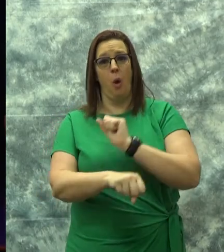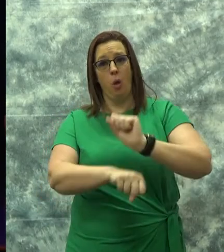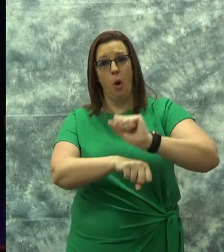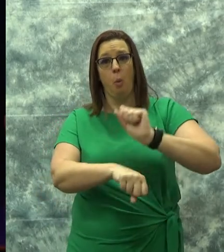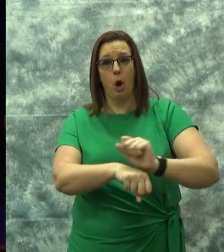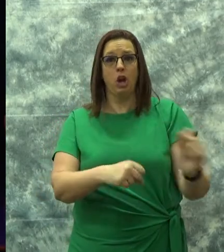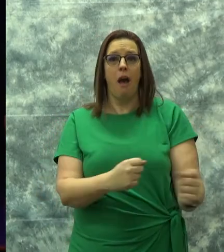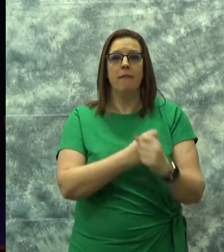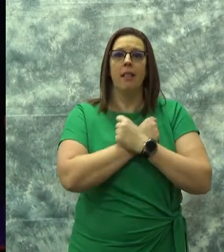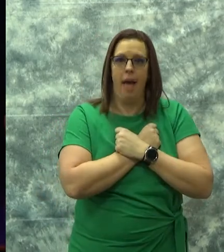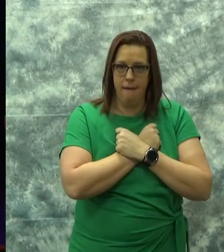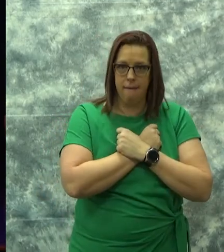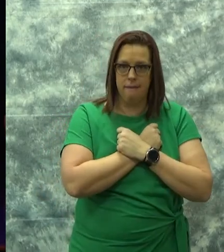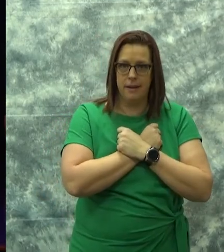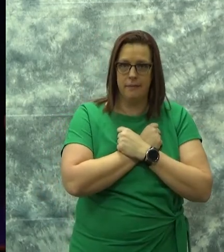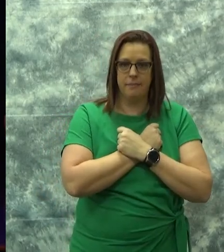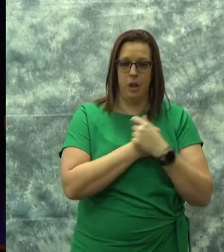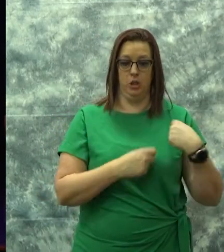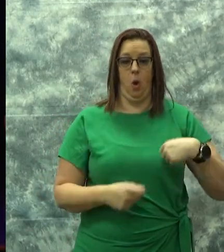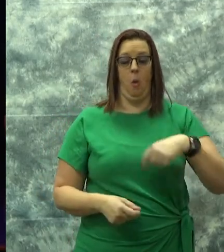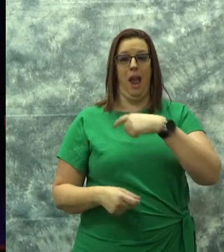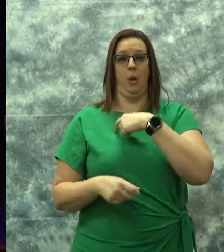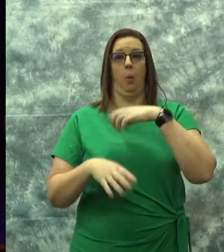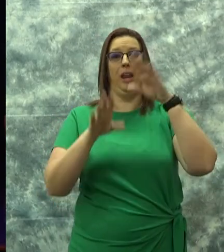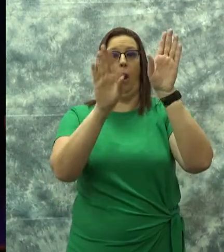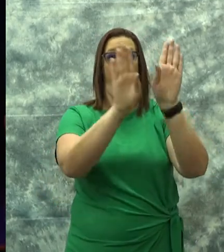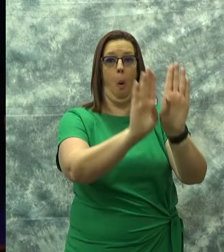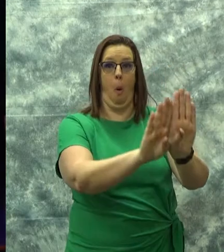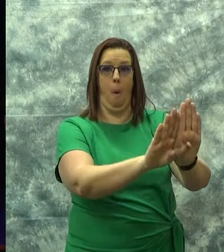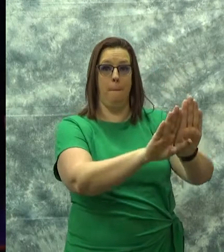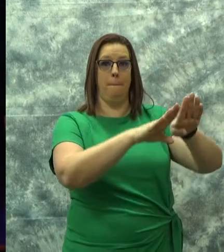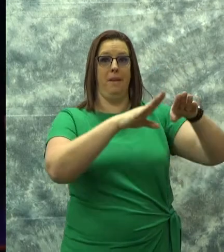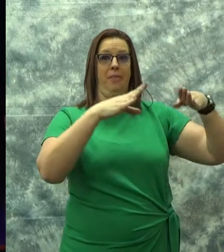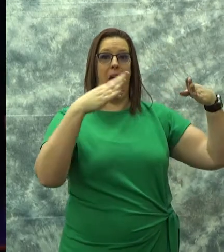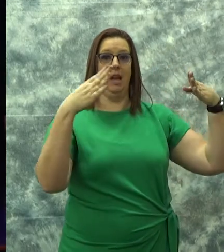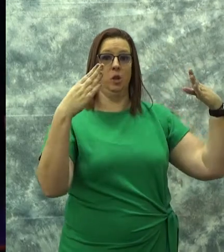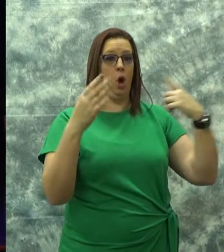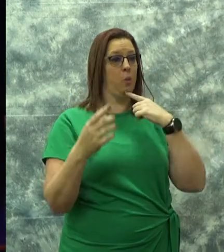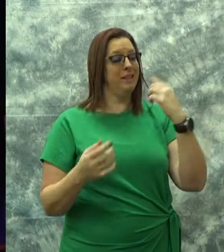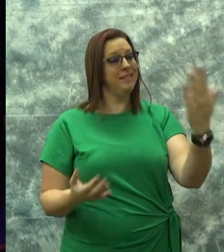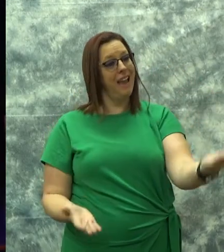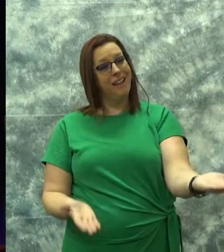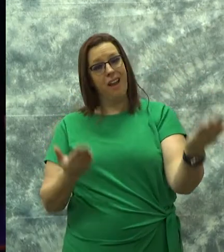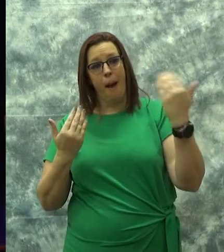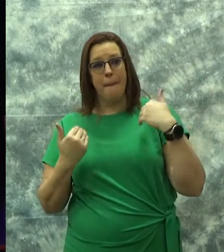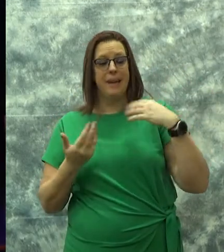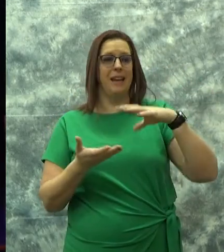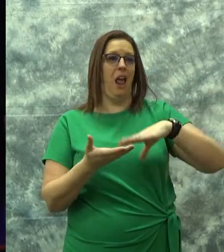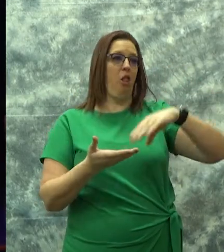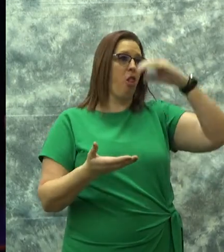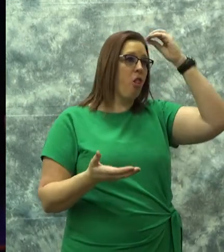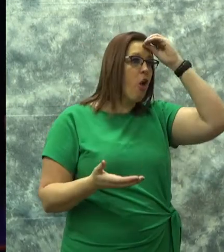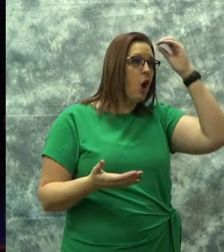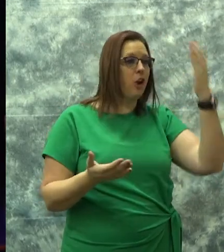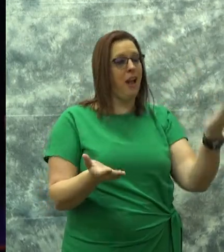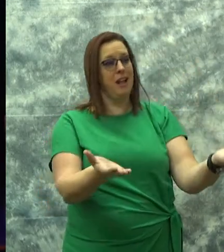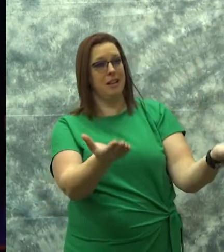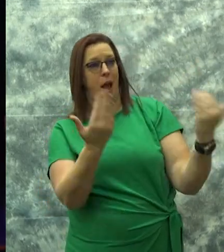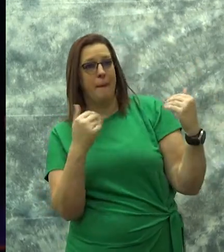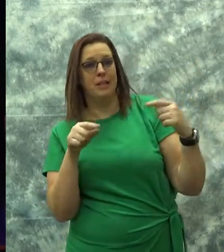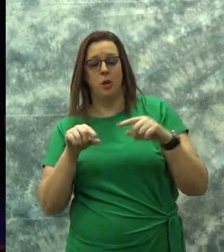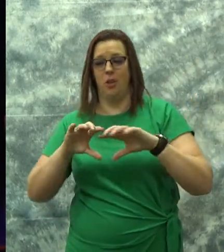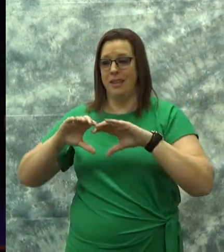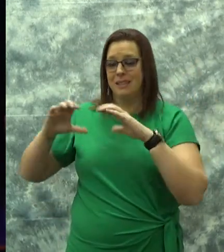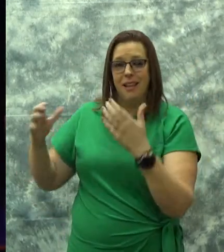the work of love. And so when we open the doorways to people to say, "Hey, come in and learn, come to this